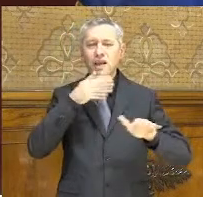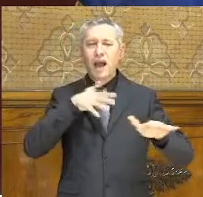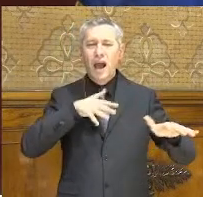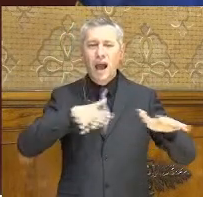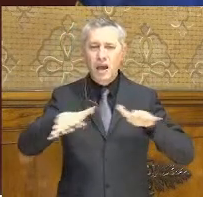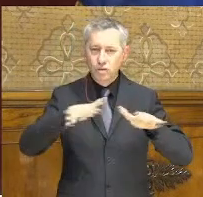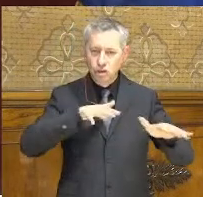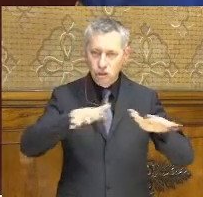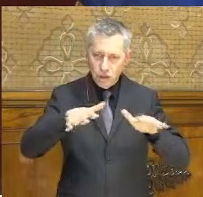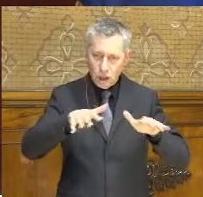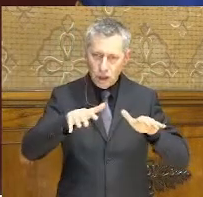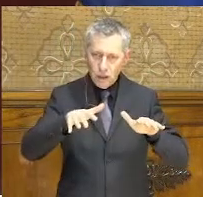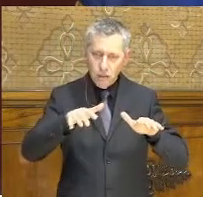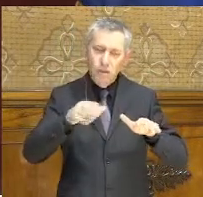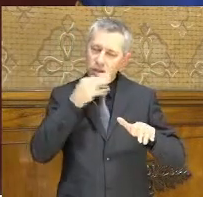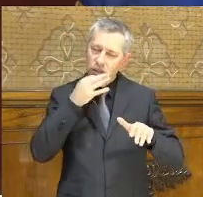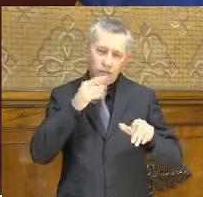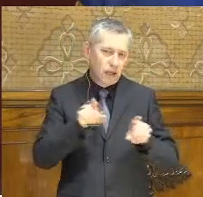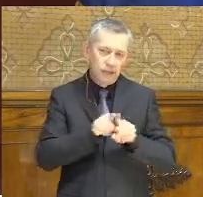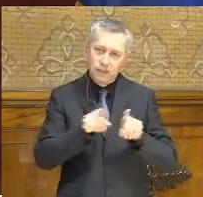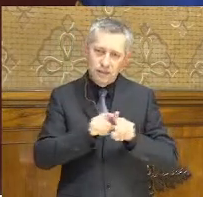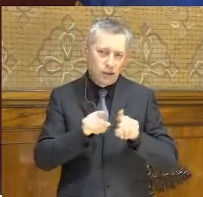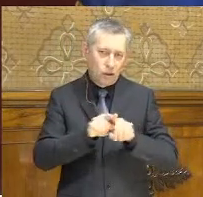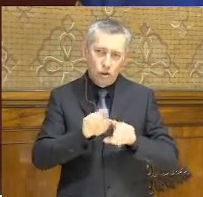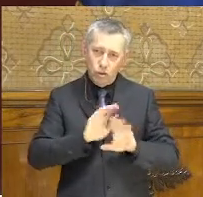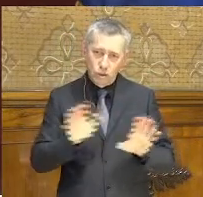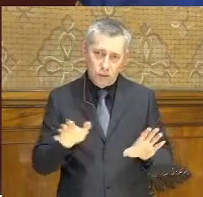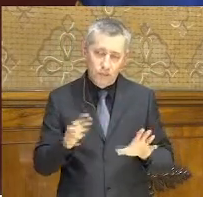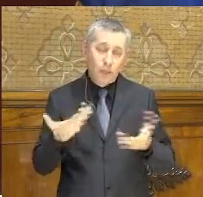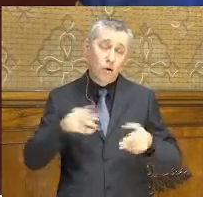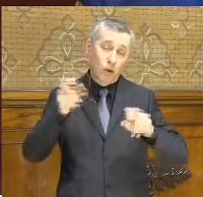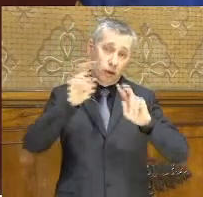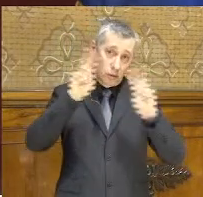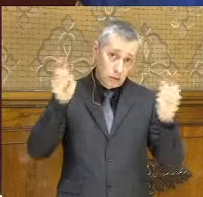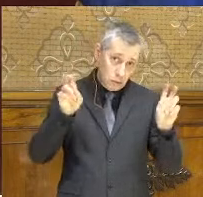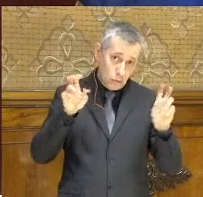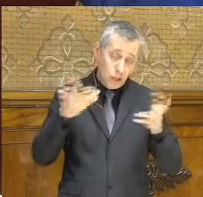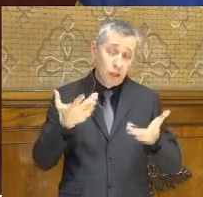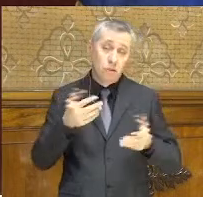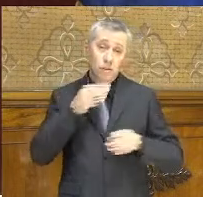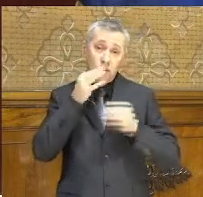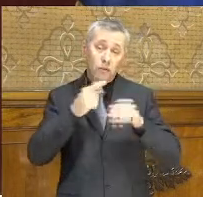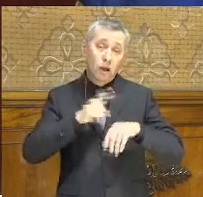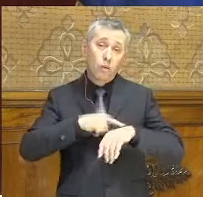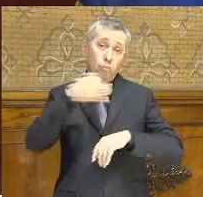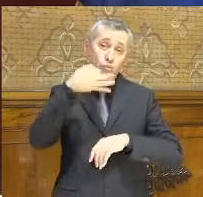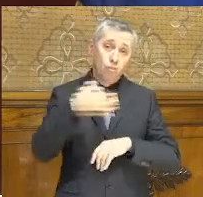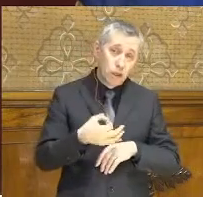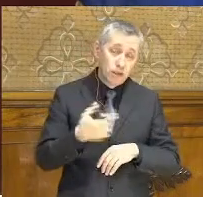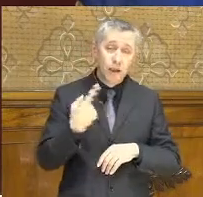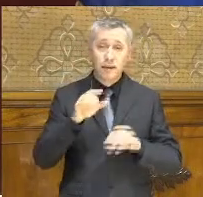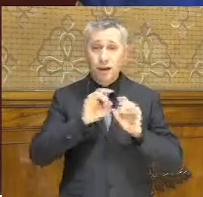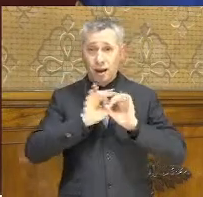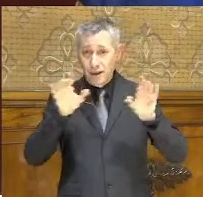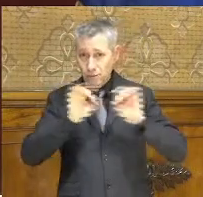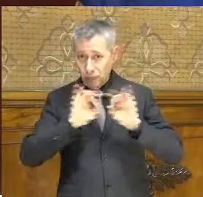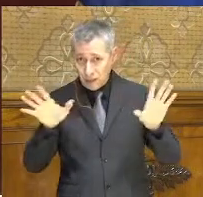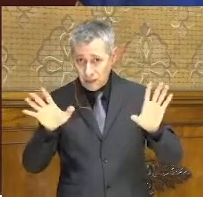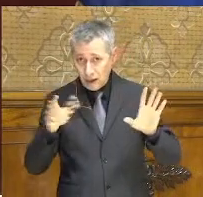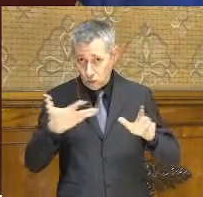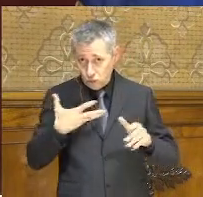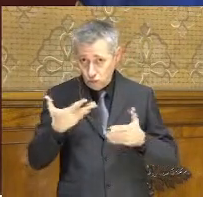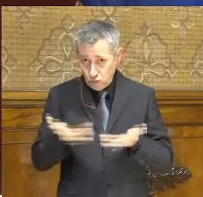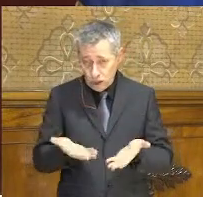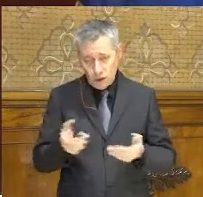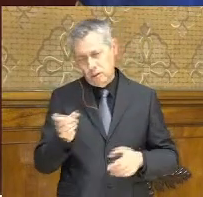same. Arendt's argument is not about the punctuality of freedom, as I've been saying. It is more an